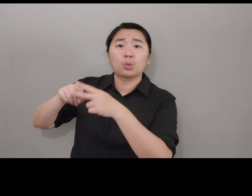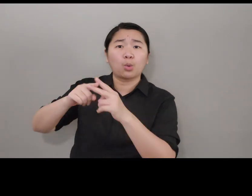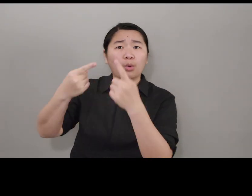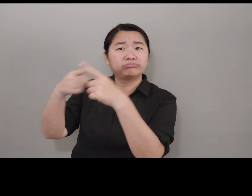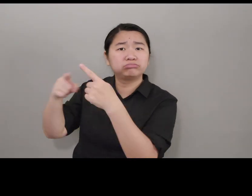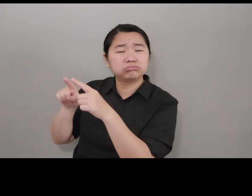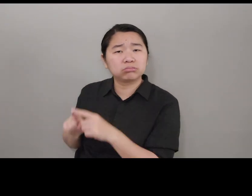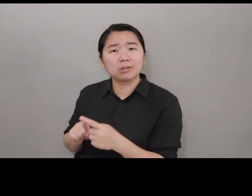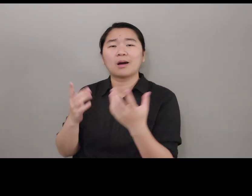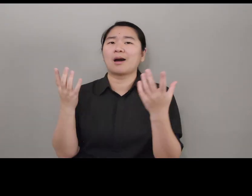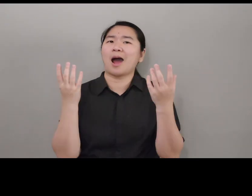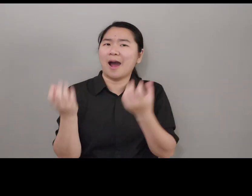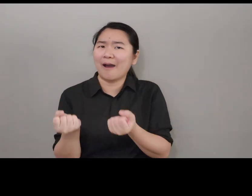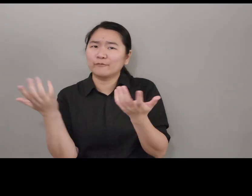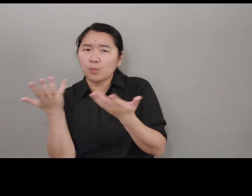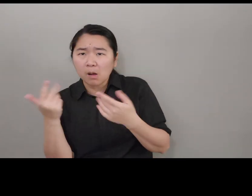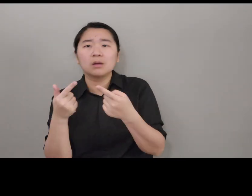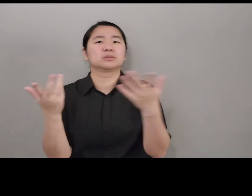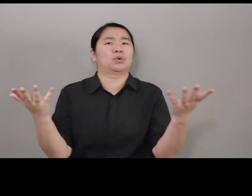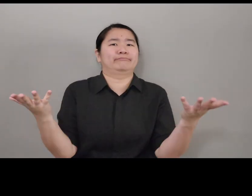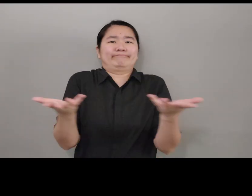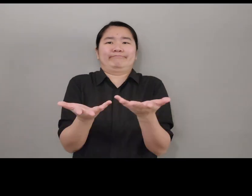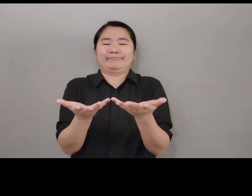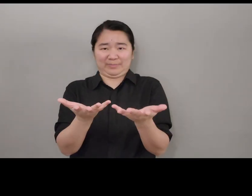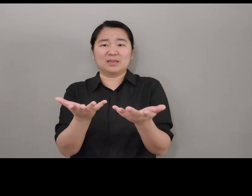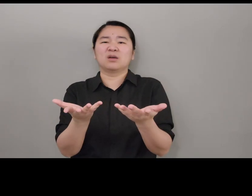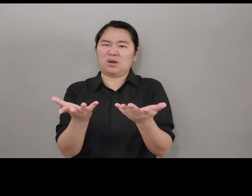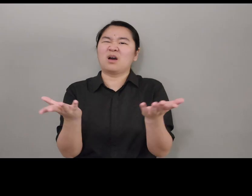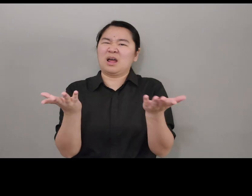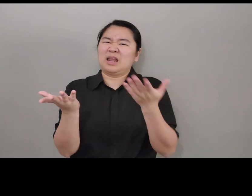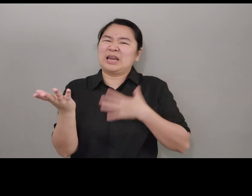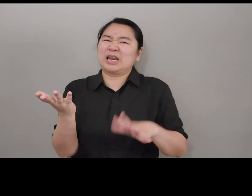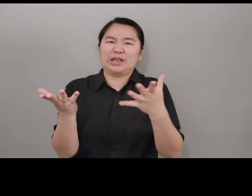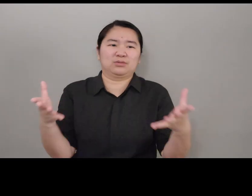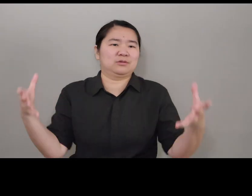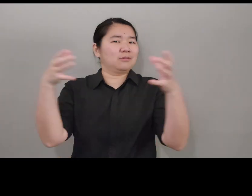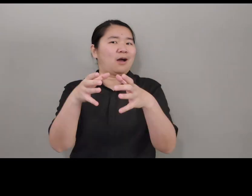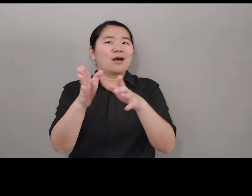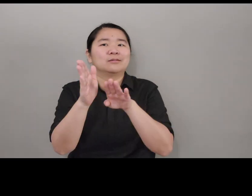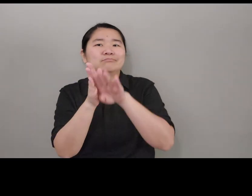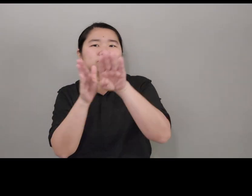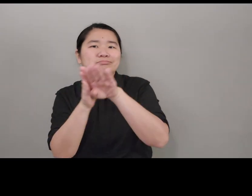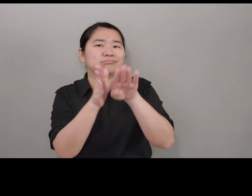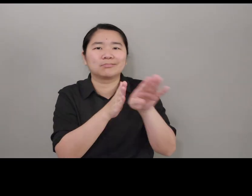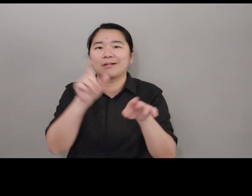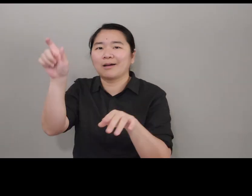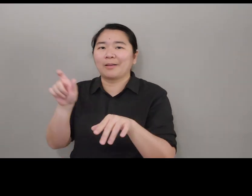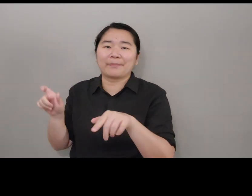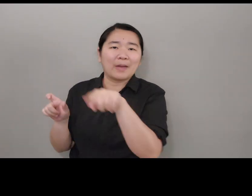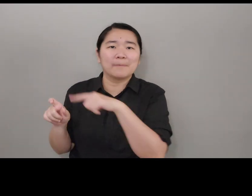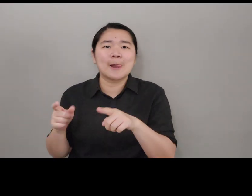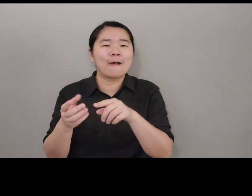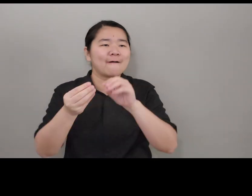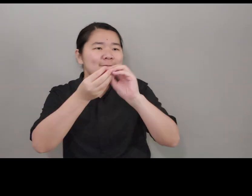not even have some of these tools with them, right? And they just do not know that they can actually solve 30 to 40%